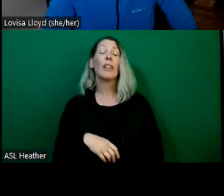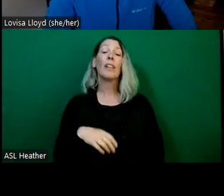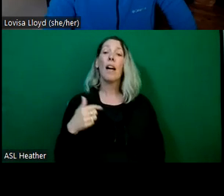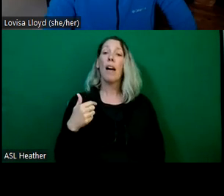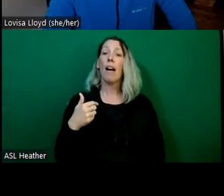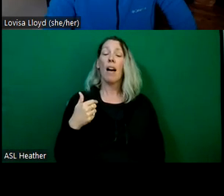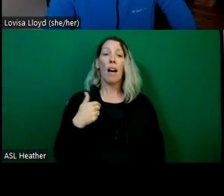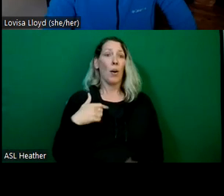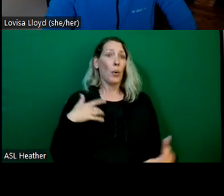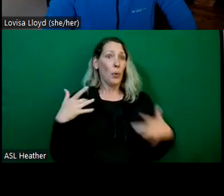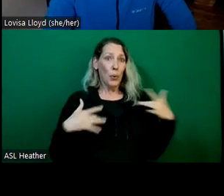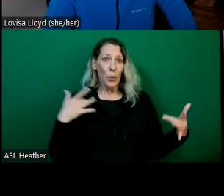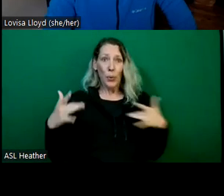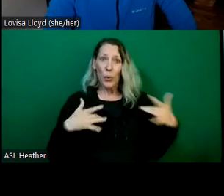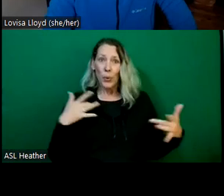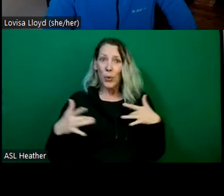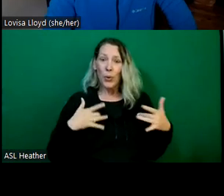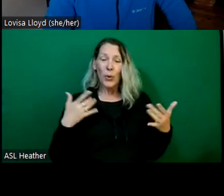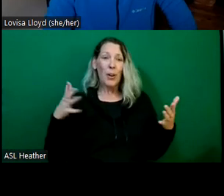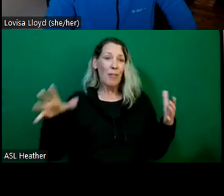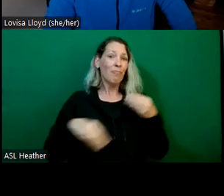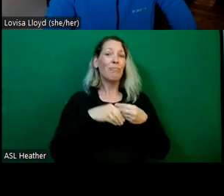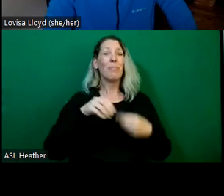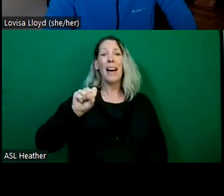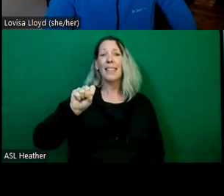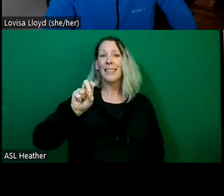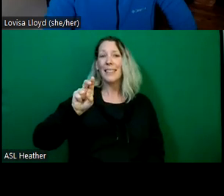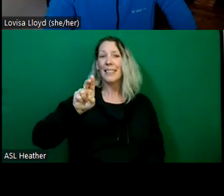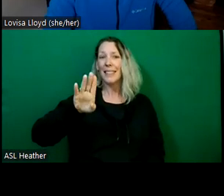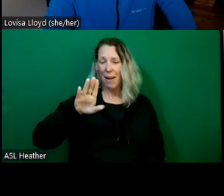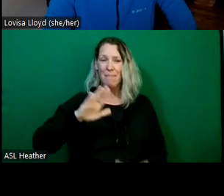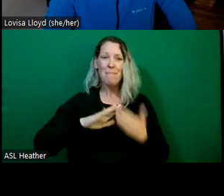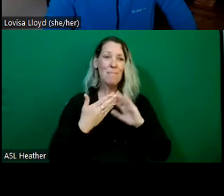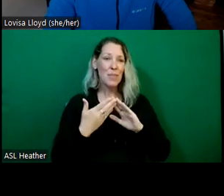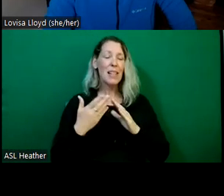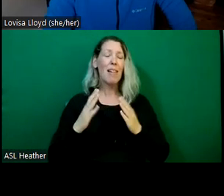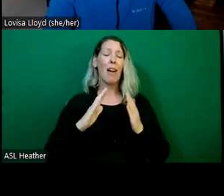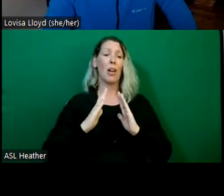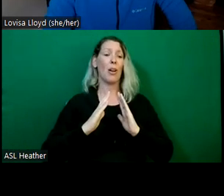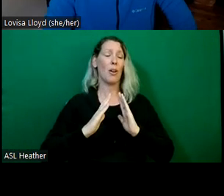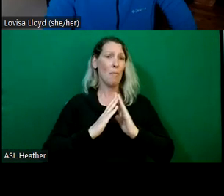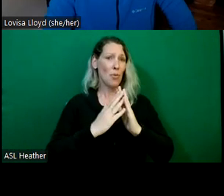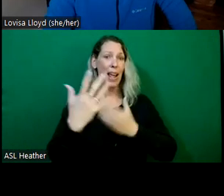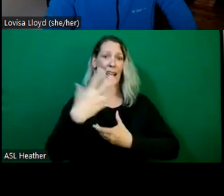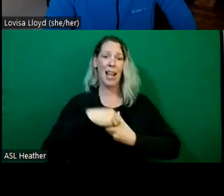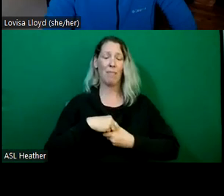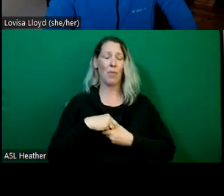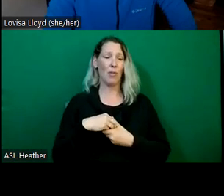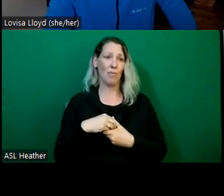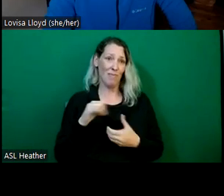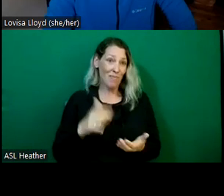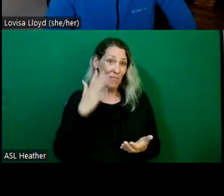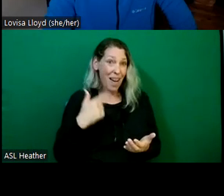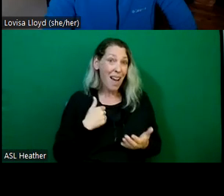I'm very excited to be in this subcommittees. Community engagement is one of the reasons why I want to be